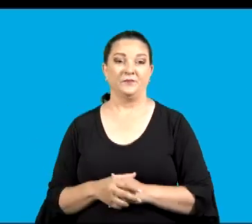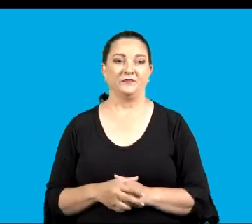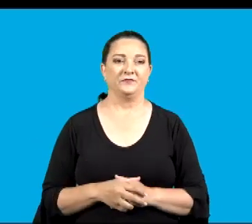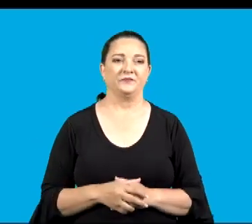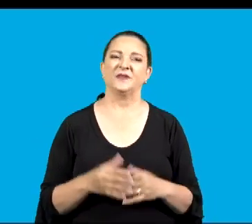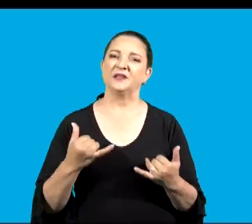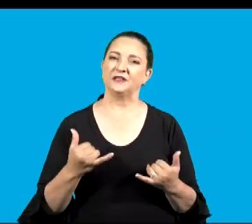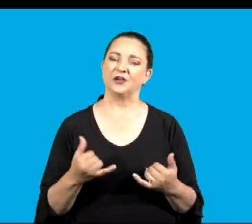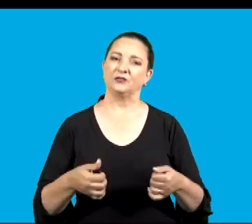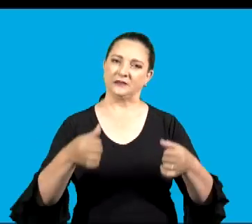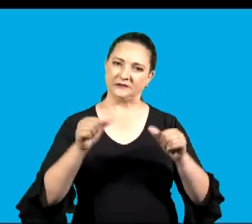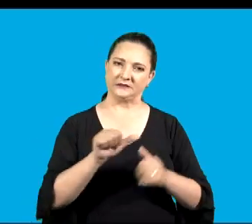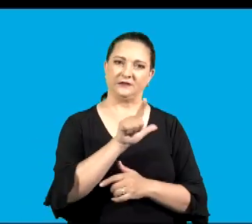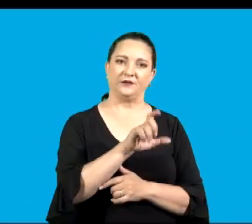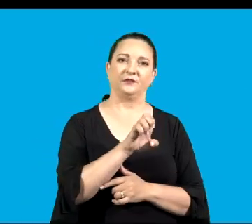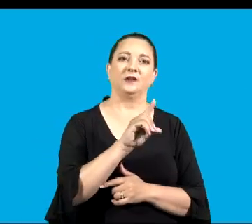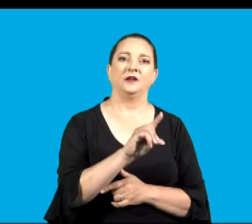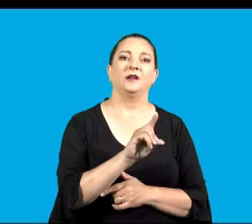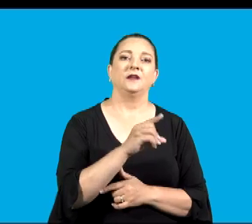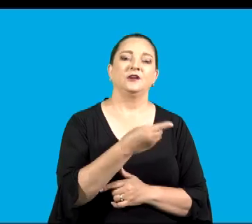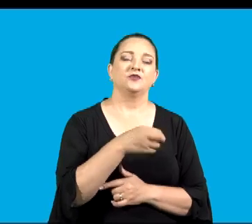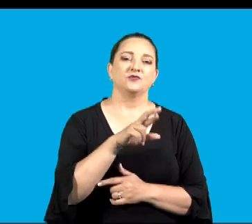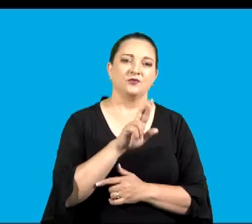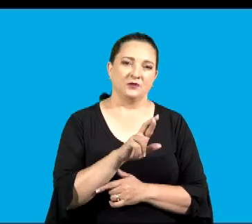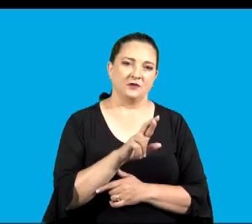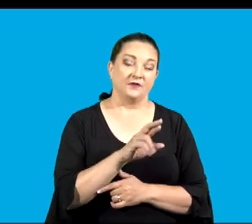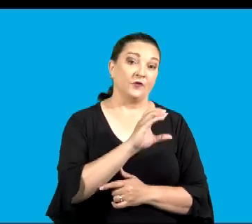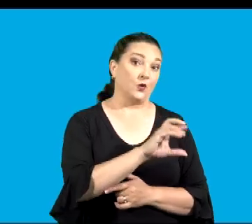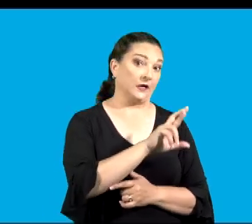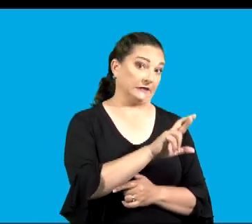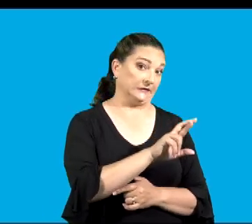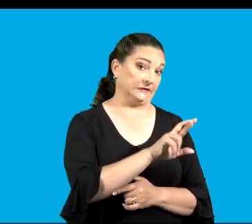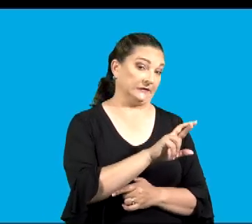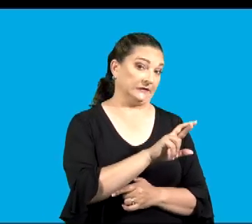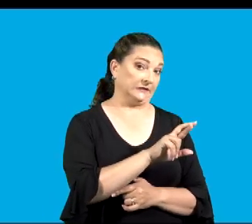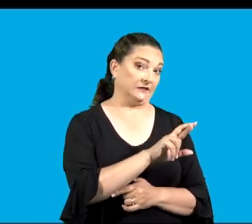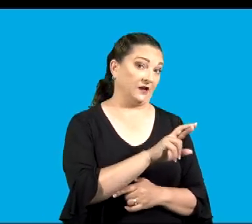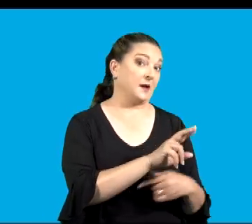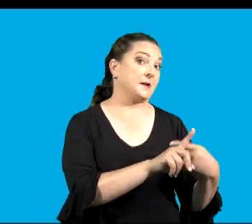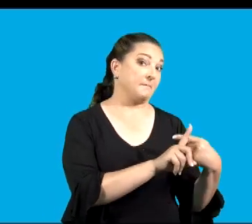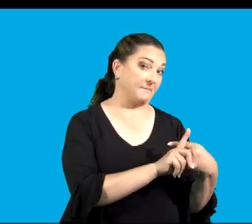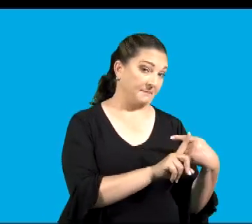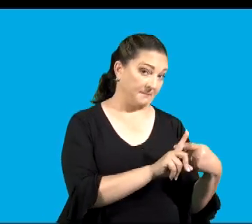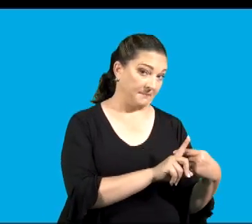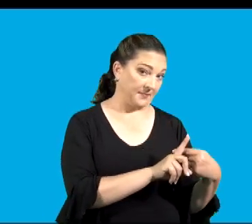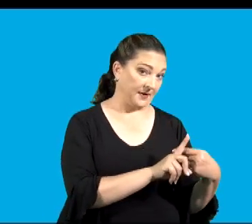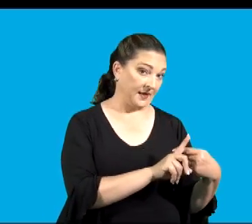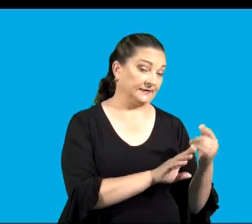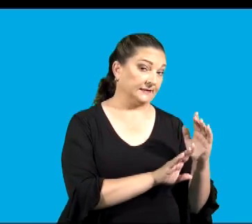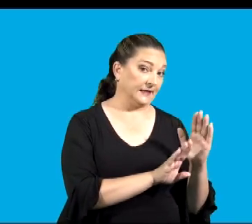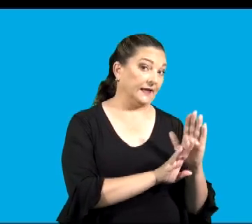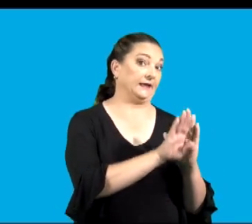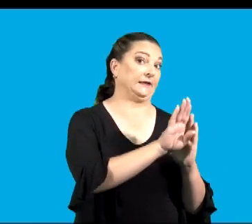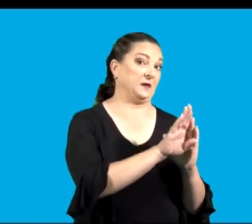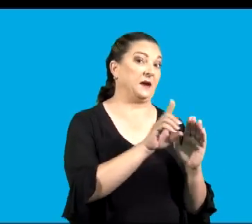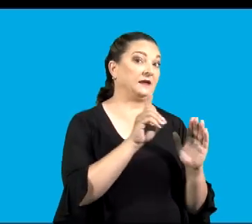correct. Let us come now to the ledger. On the ledger, the credit side is a plus increasing,